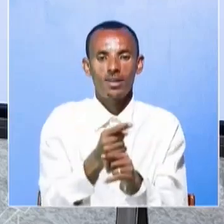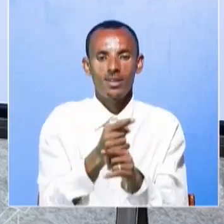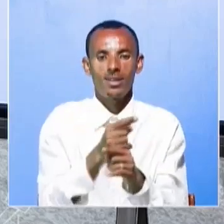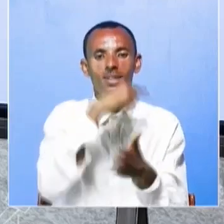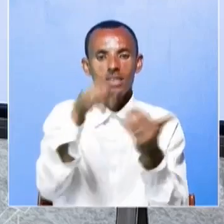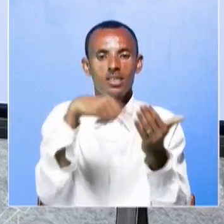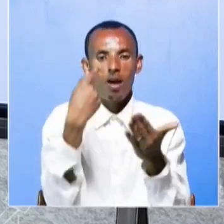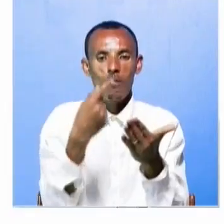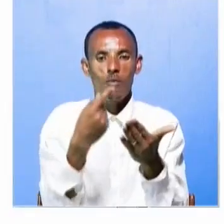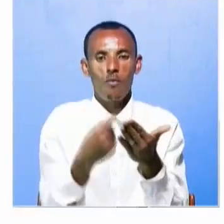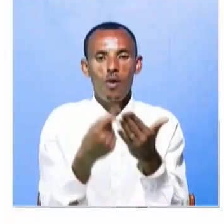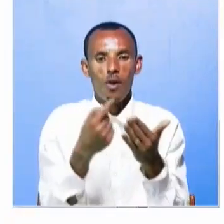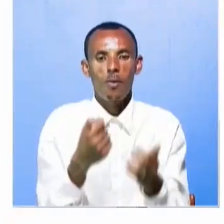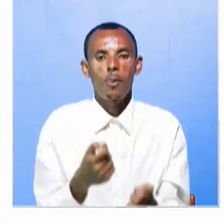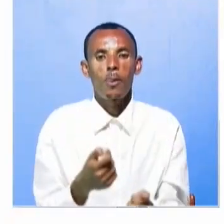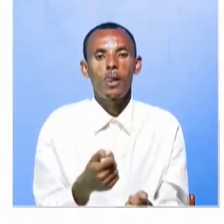therefore